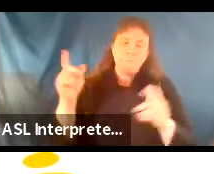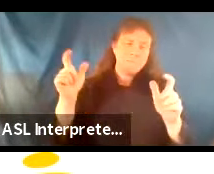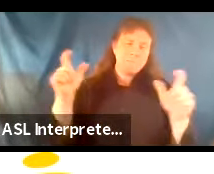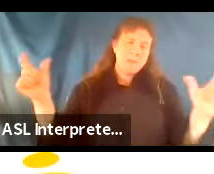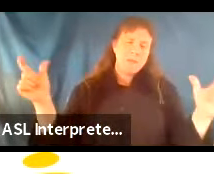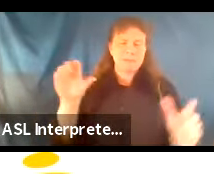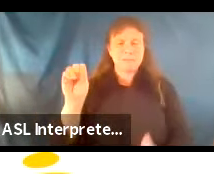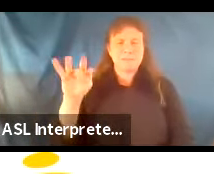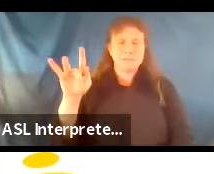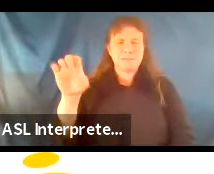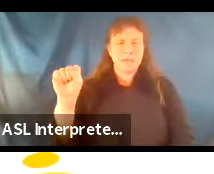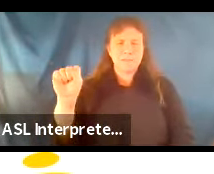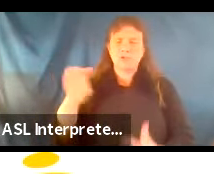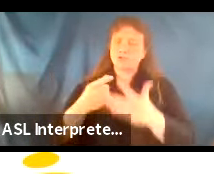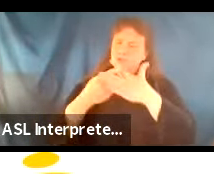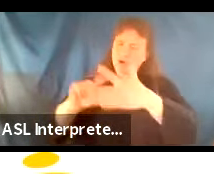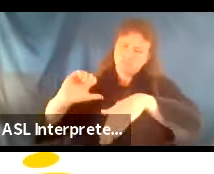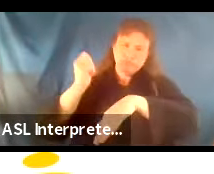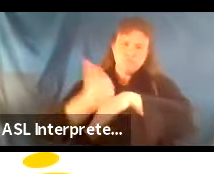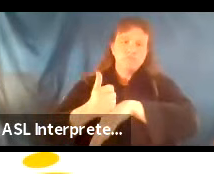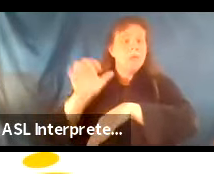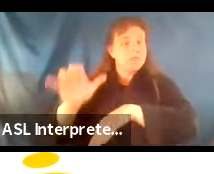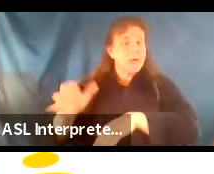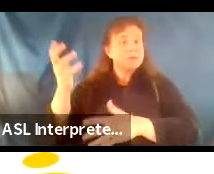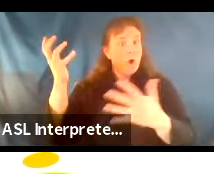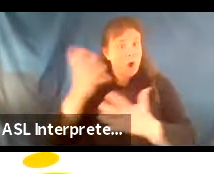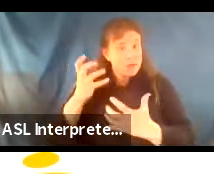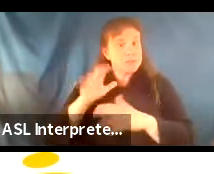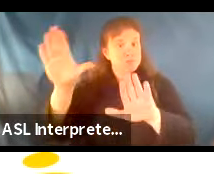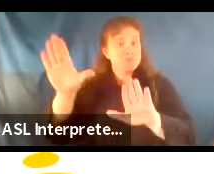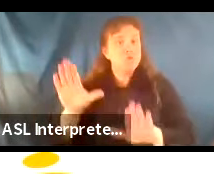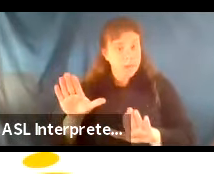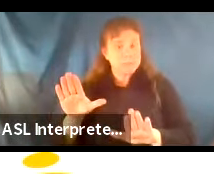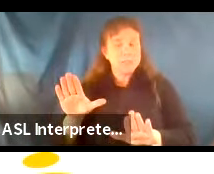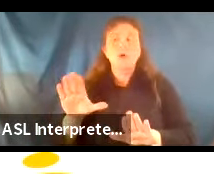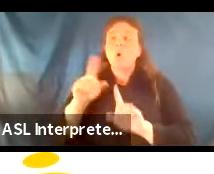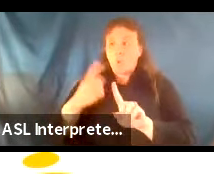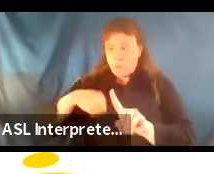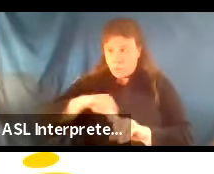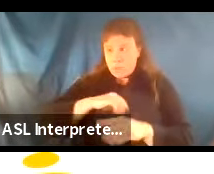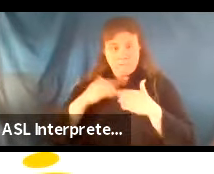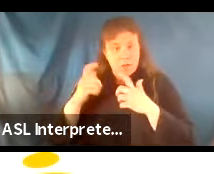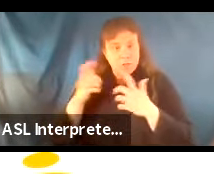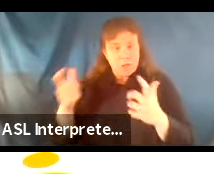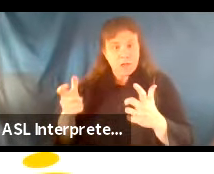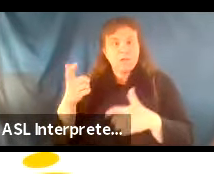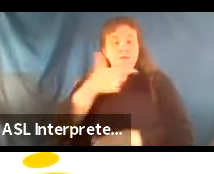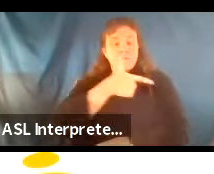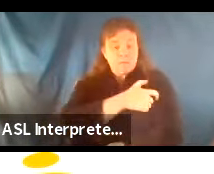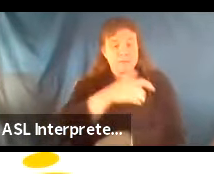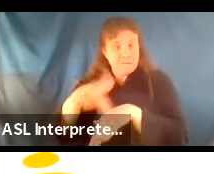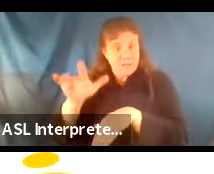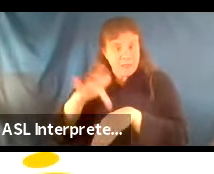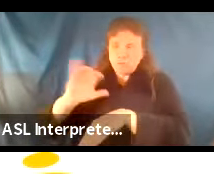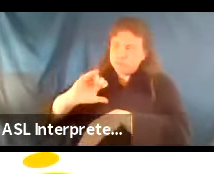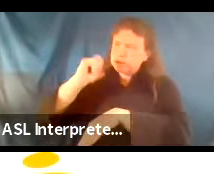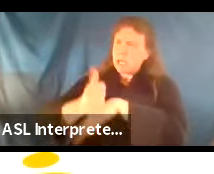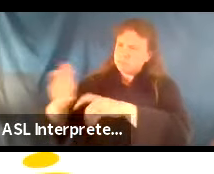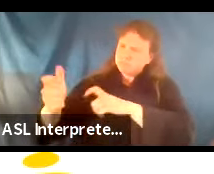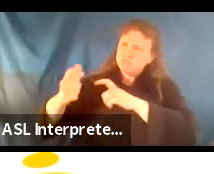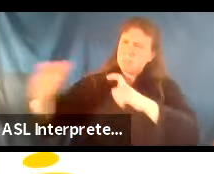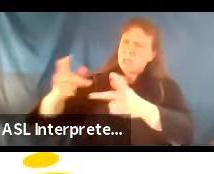And we know that that's going to be a great strategy when we have a lot of vaccine and we want to get people done quickly, but we're really turning our